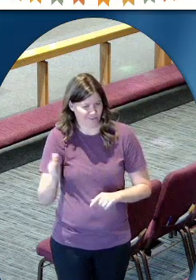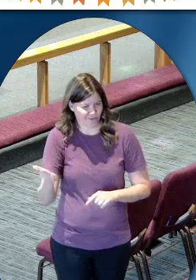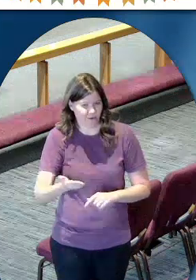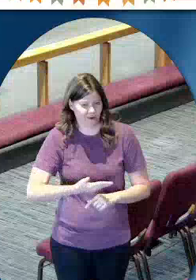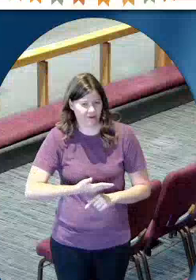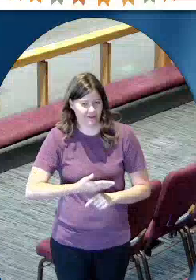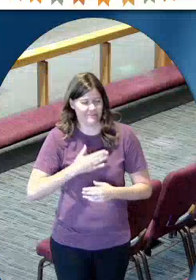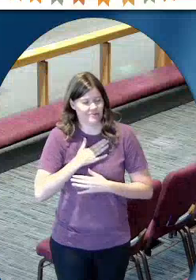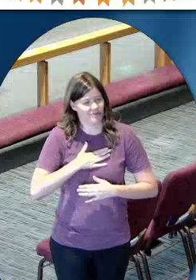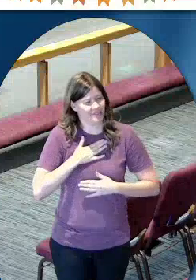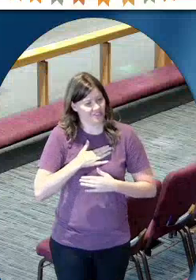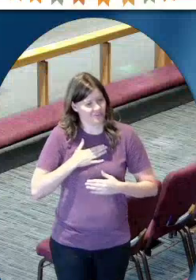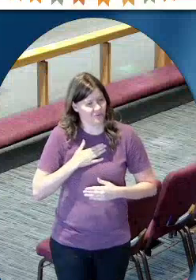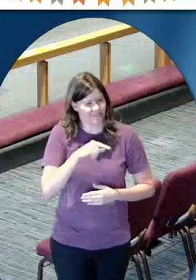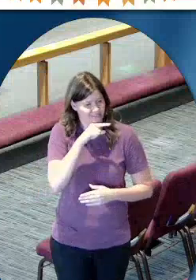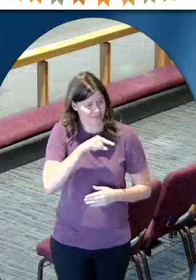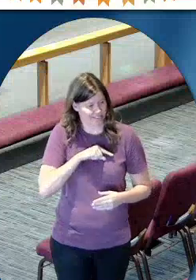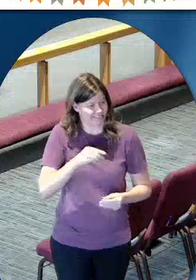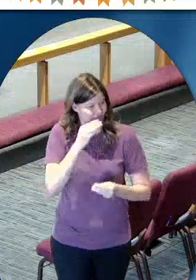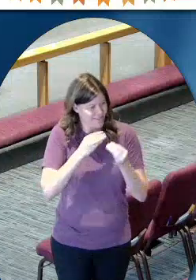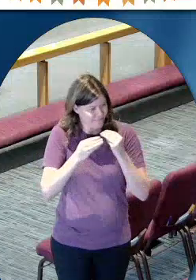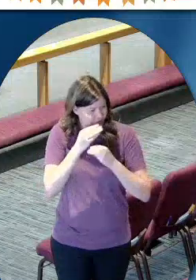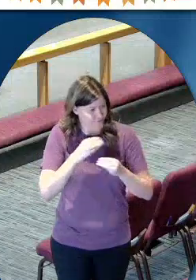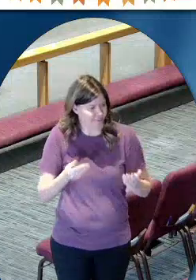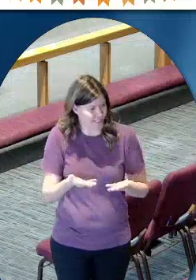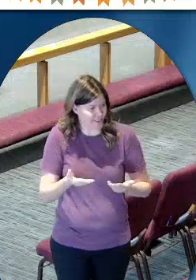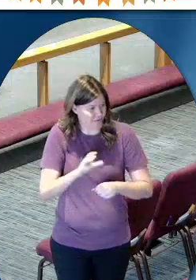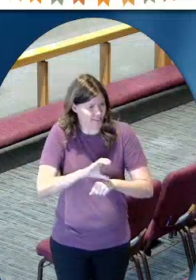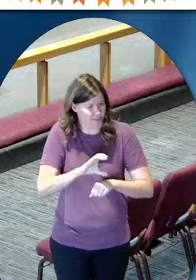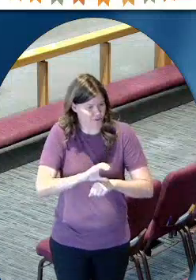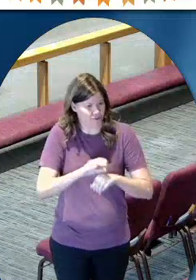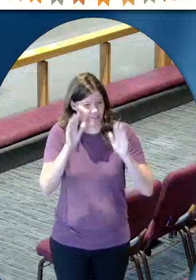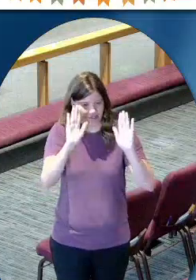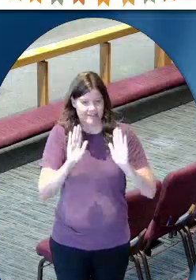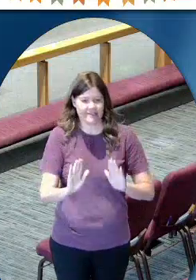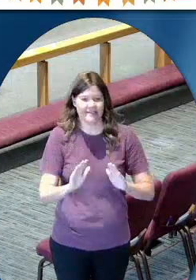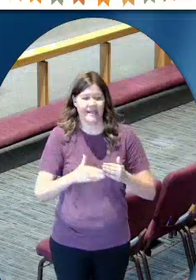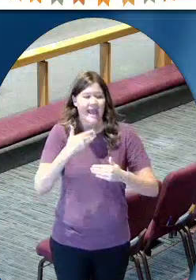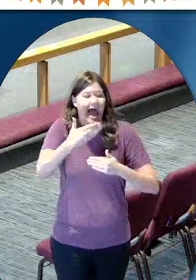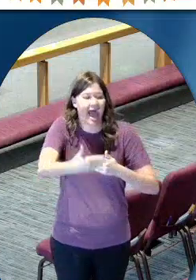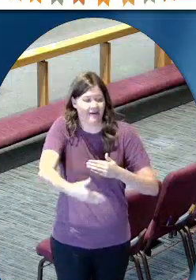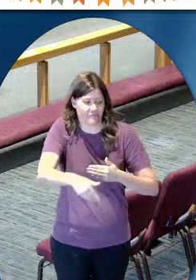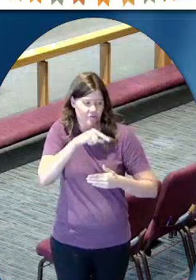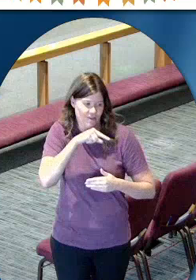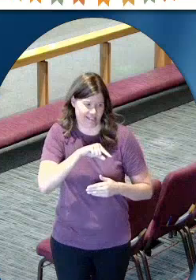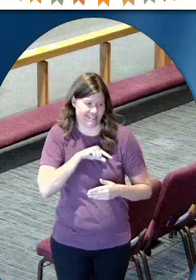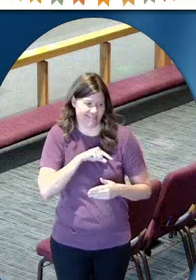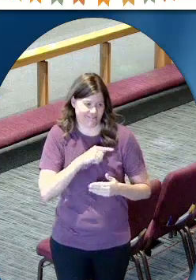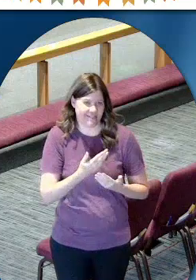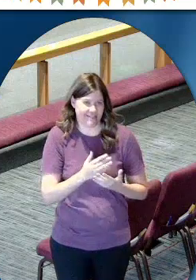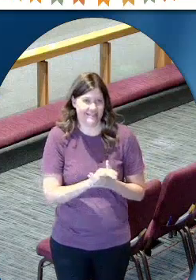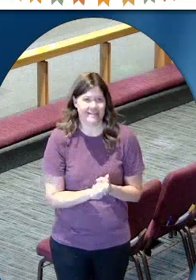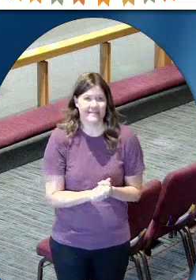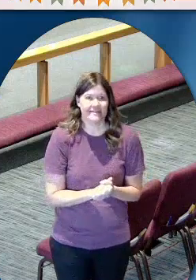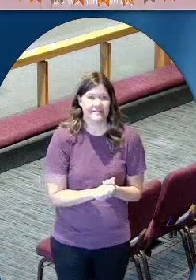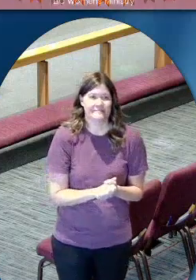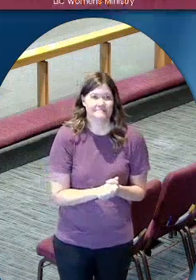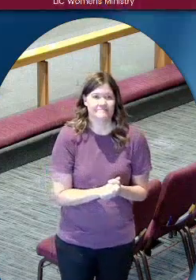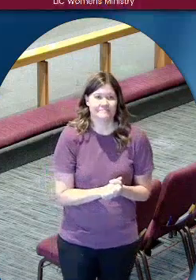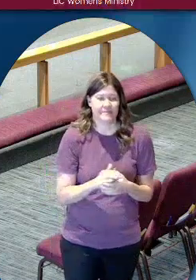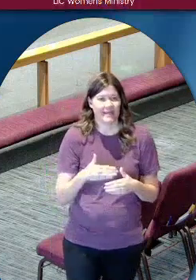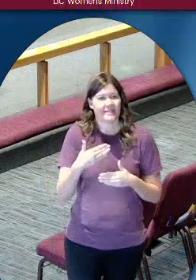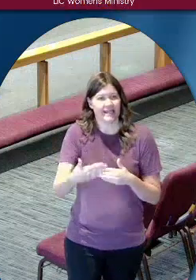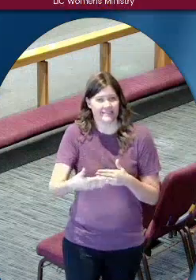enjoy Thanksgiving dinner here at Life in Christ on the Sunday after Thanksgiving. Okay, yeah. The next one.